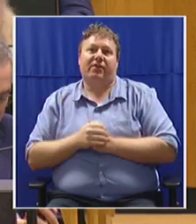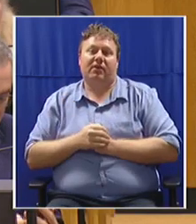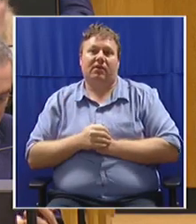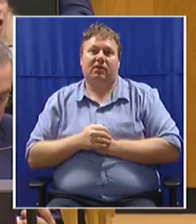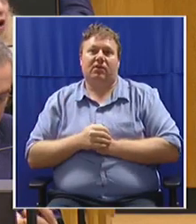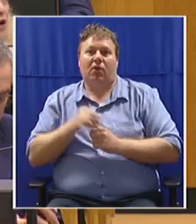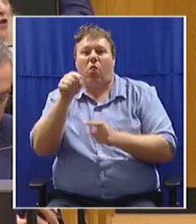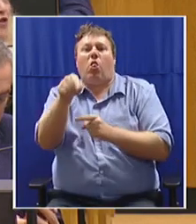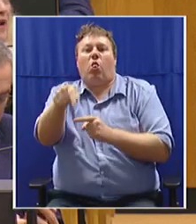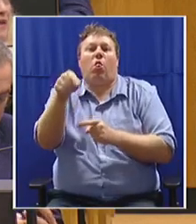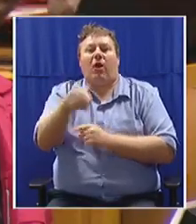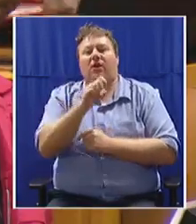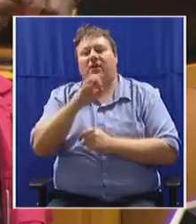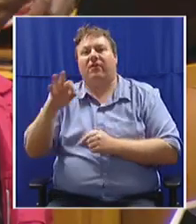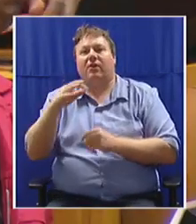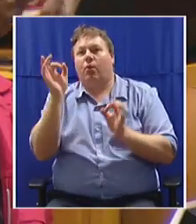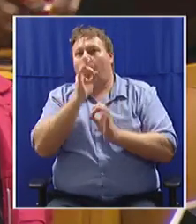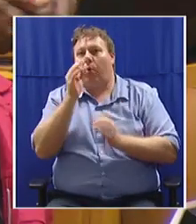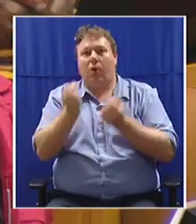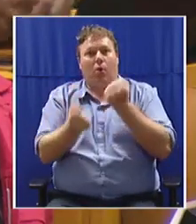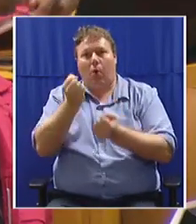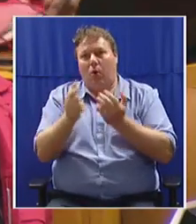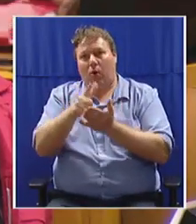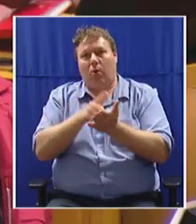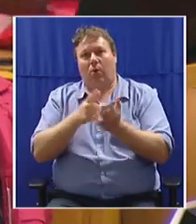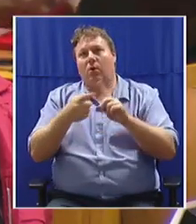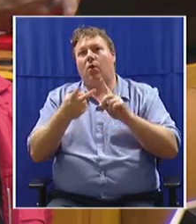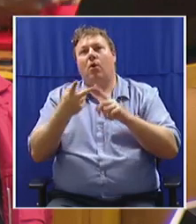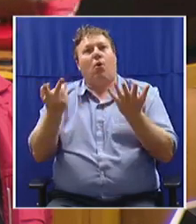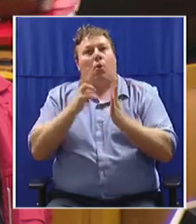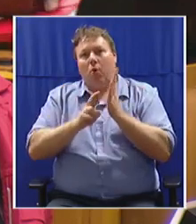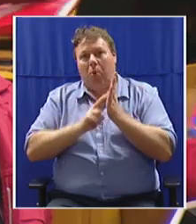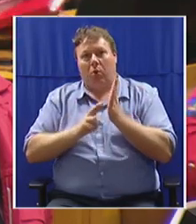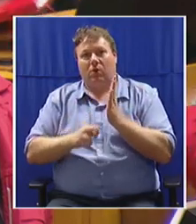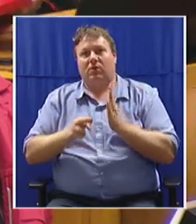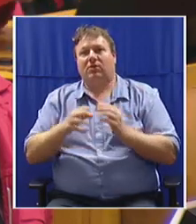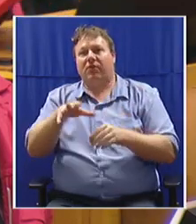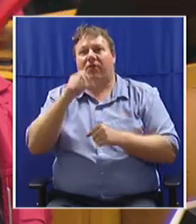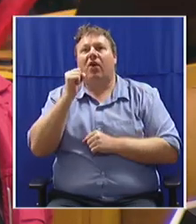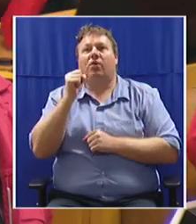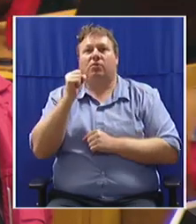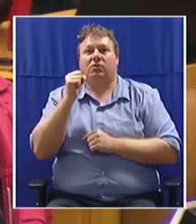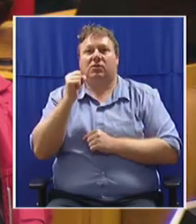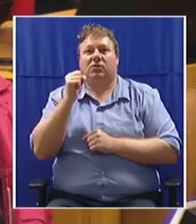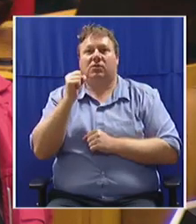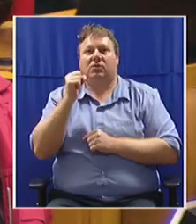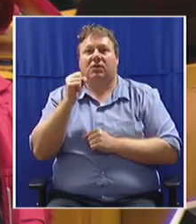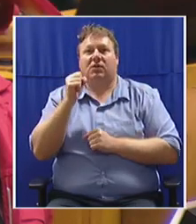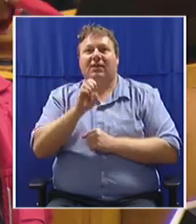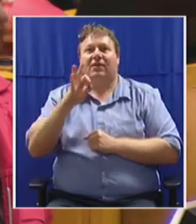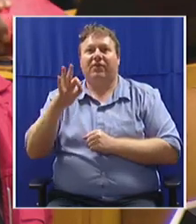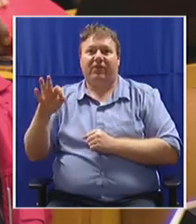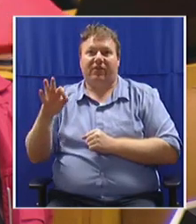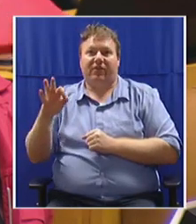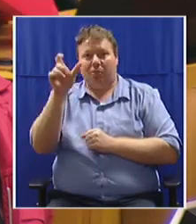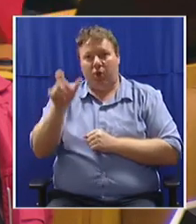is no court of law or any report for that matter have found any EFF